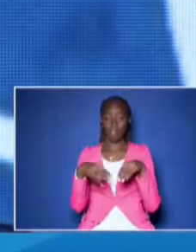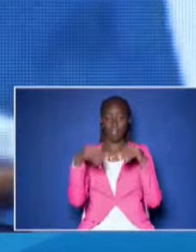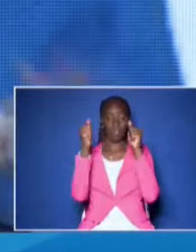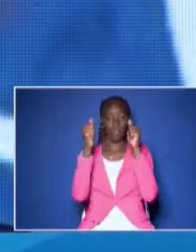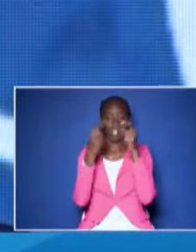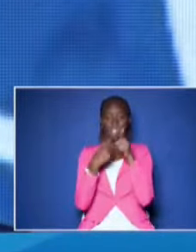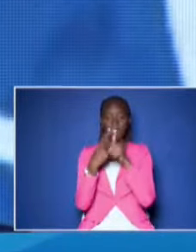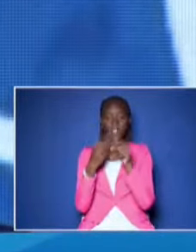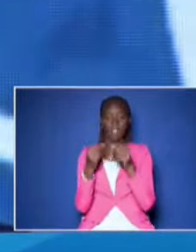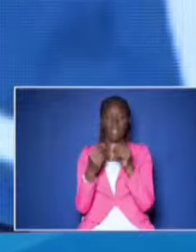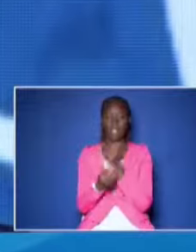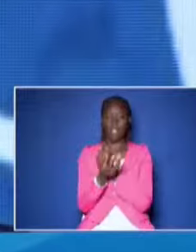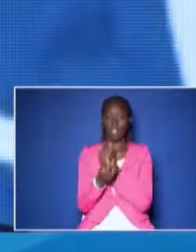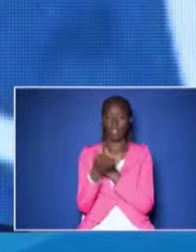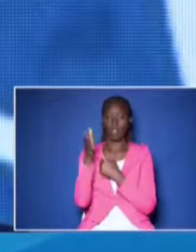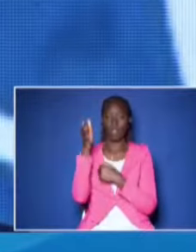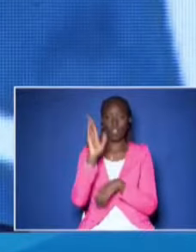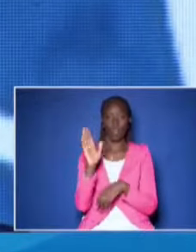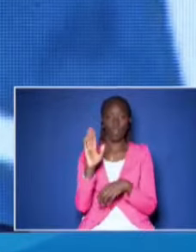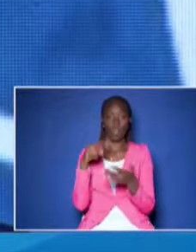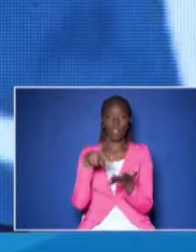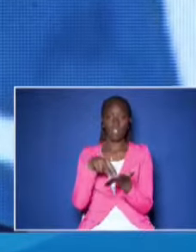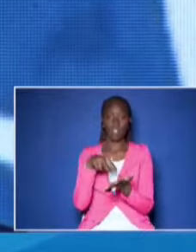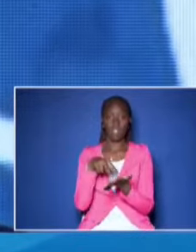revealed through the word will stand